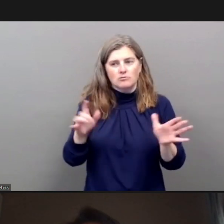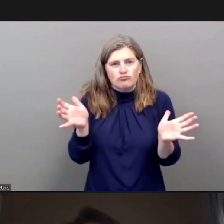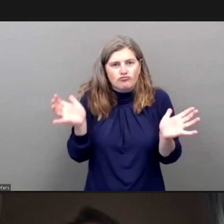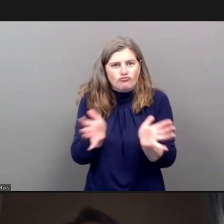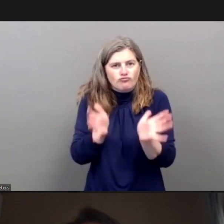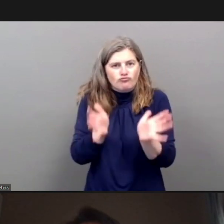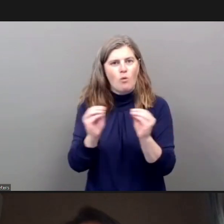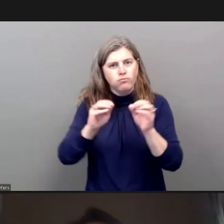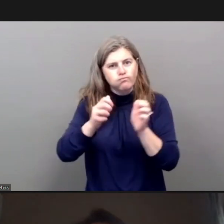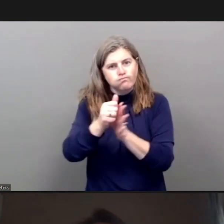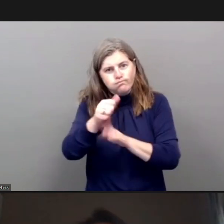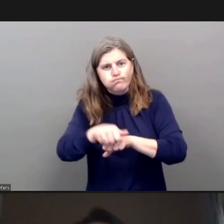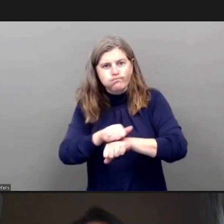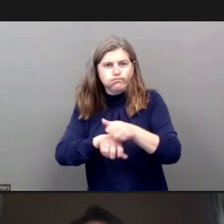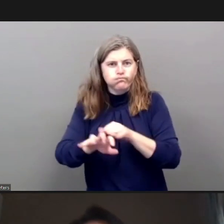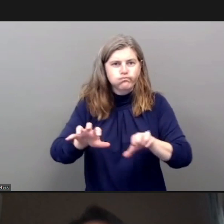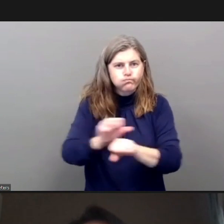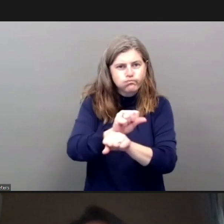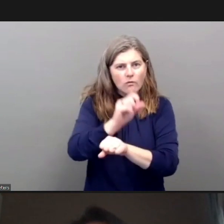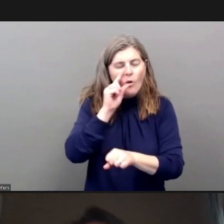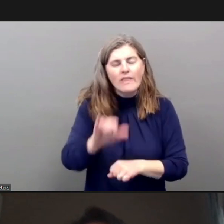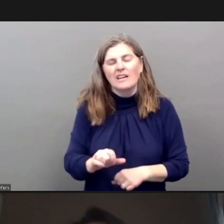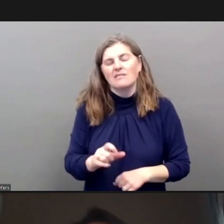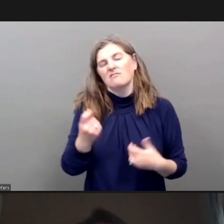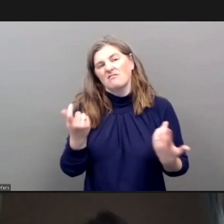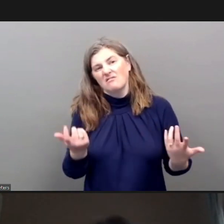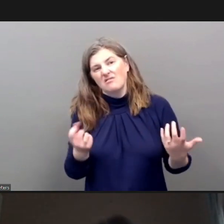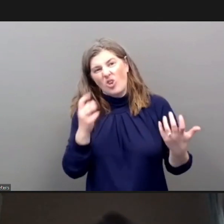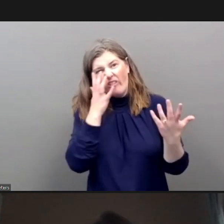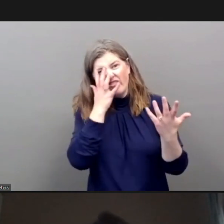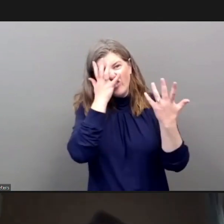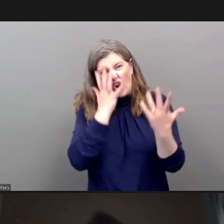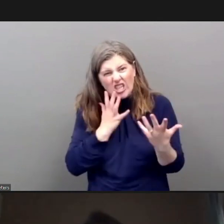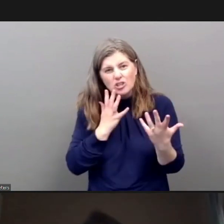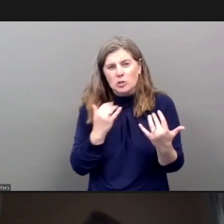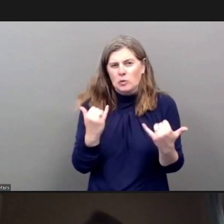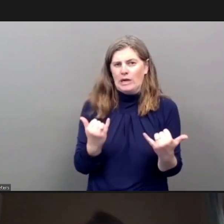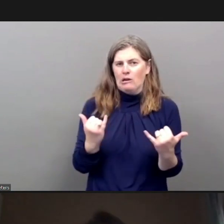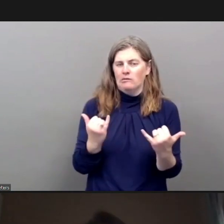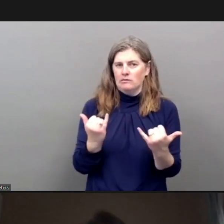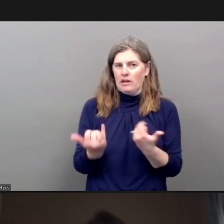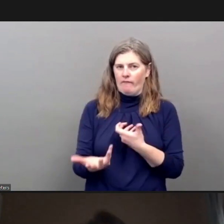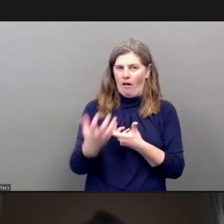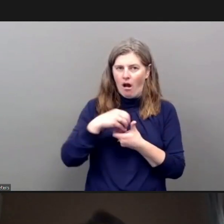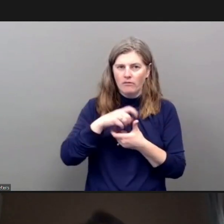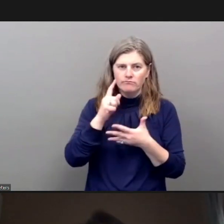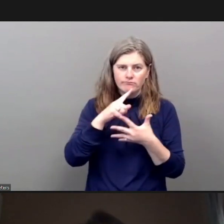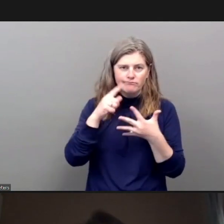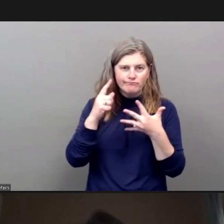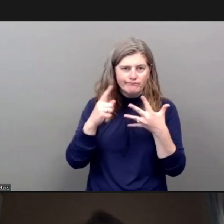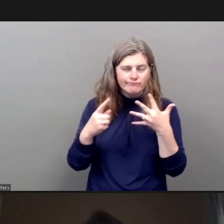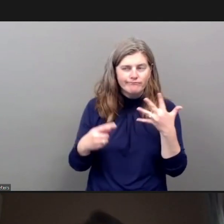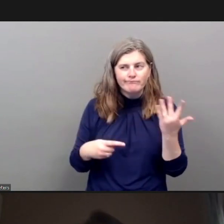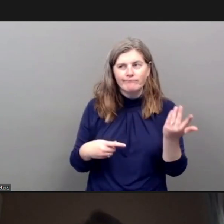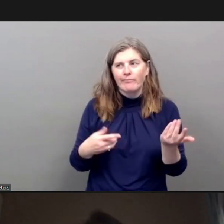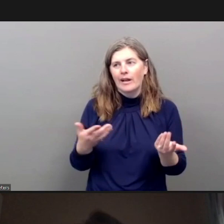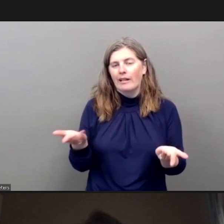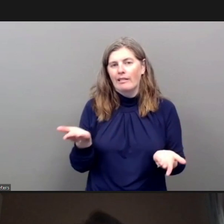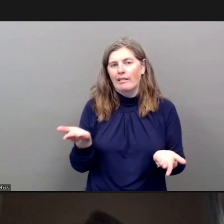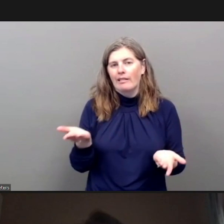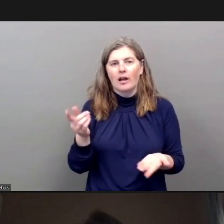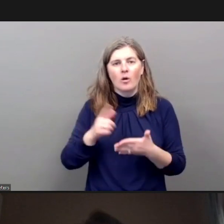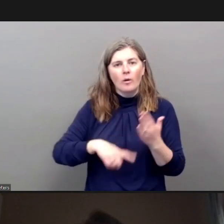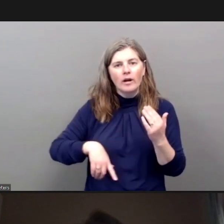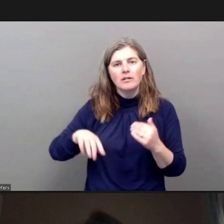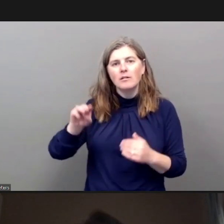is always off. So unfortunately, this involves even things like the work Matthew Probst